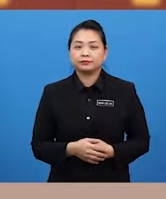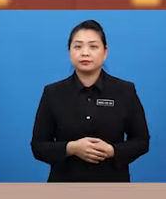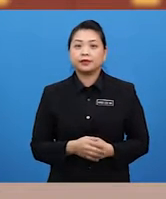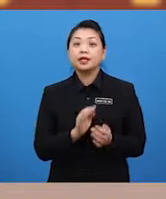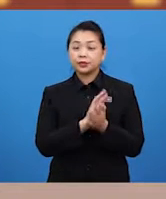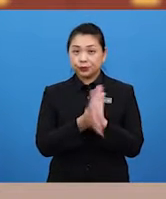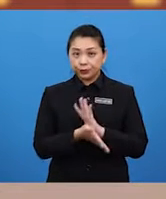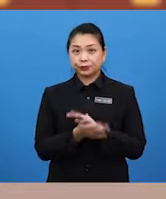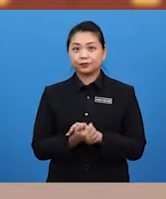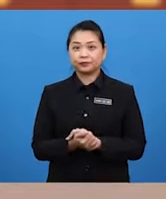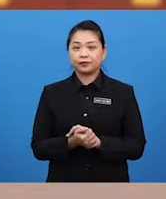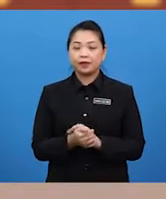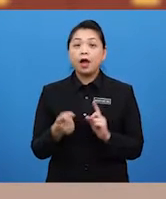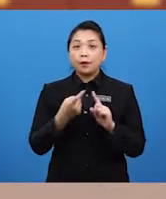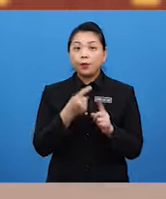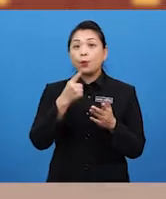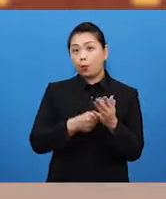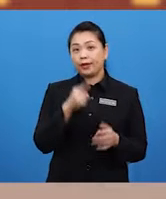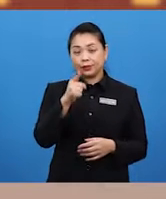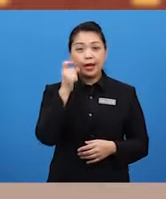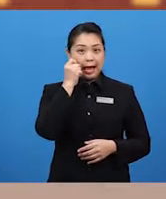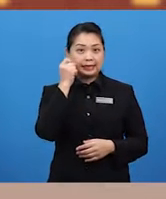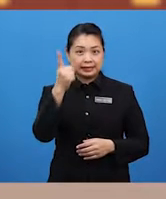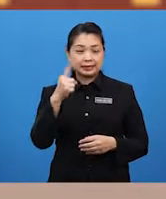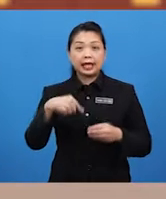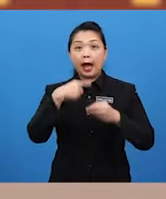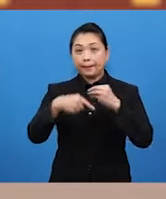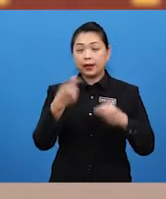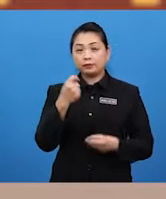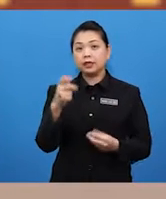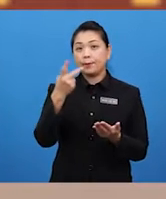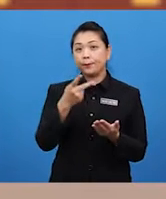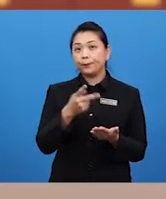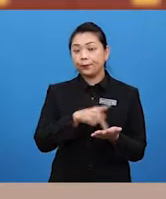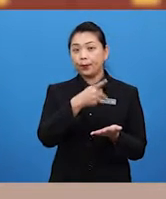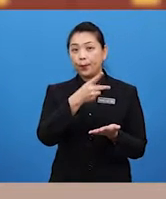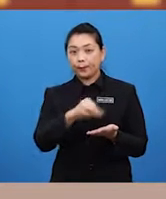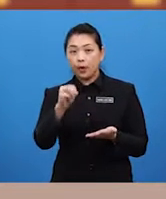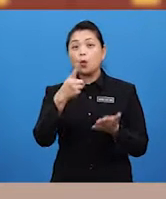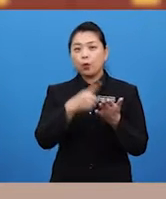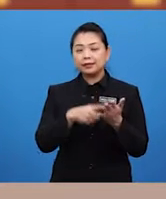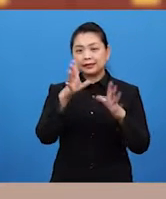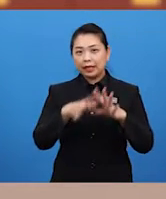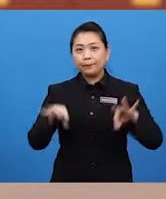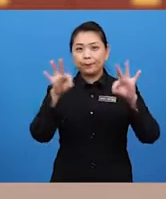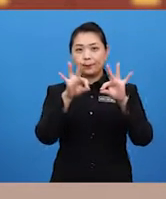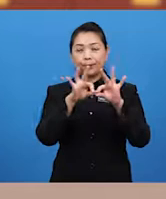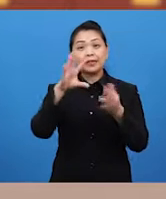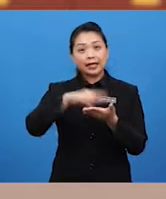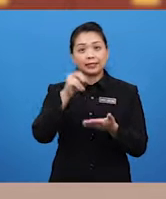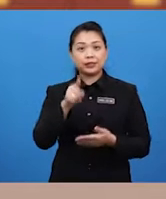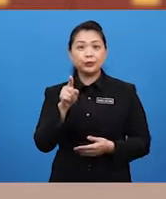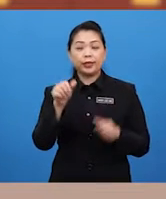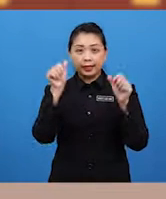So, from what you understand about the poem, what are the important lessons that you can